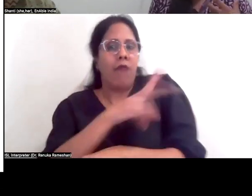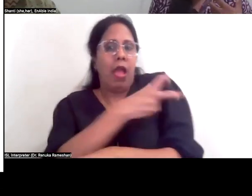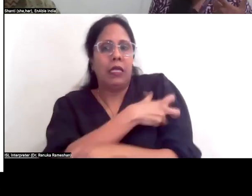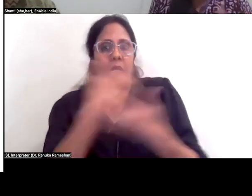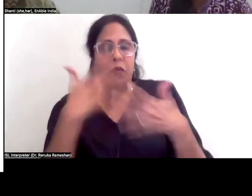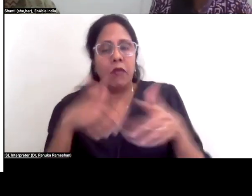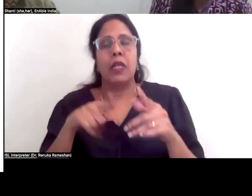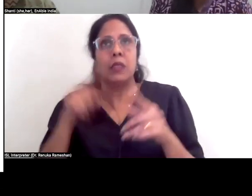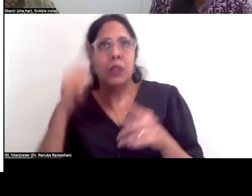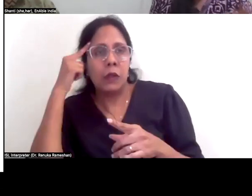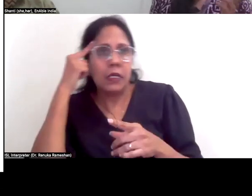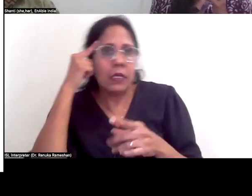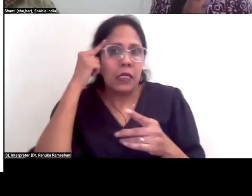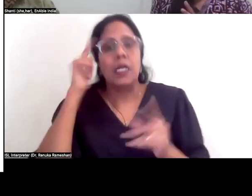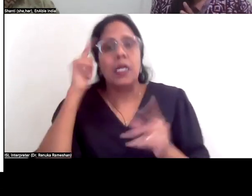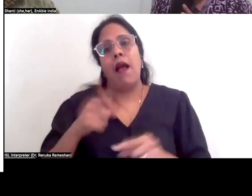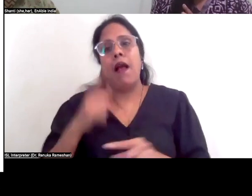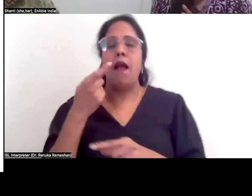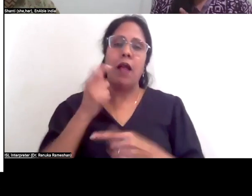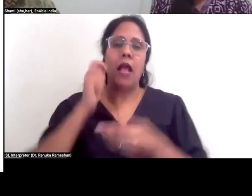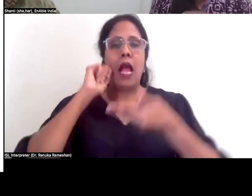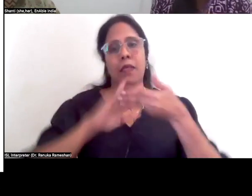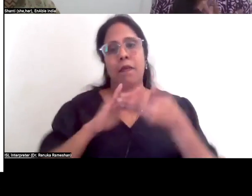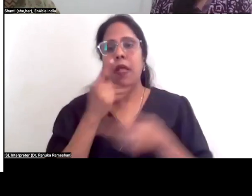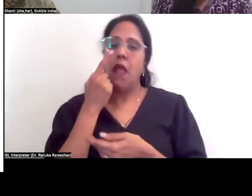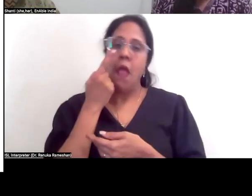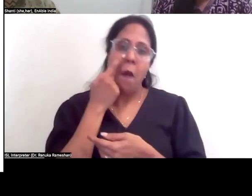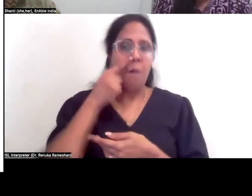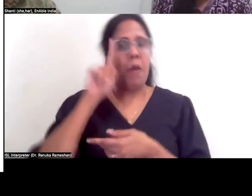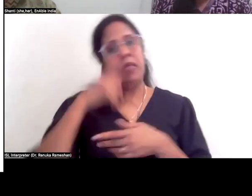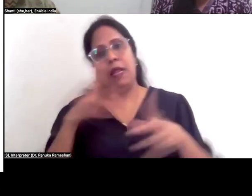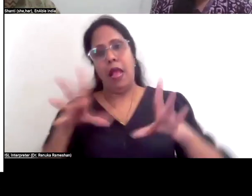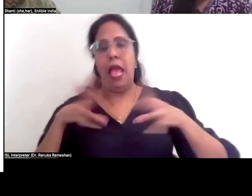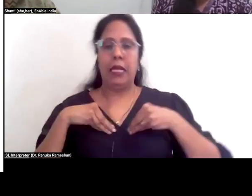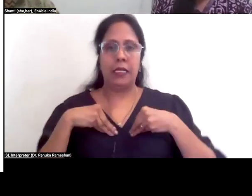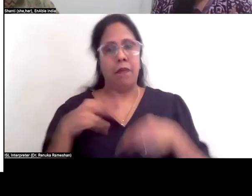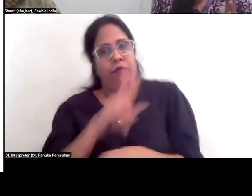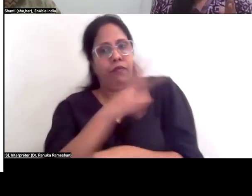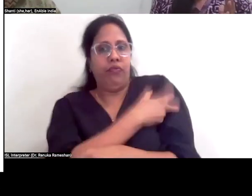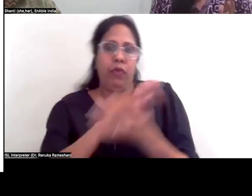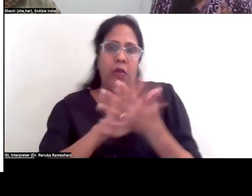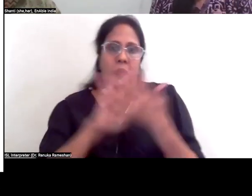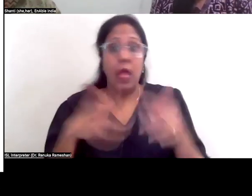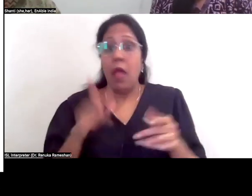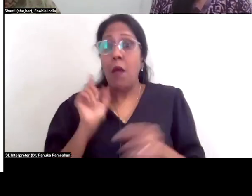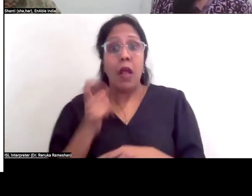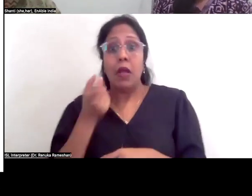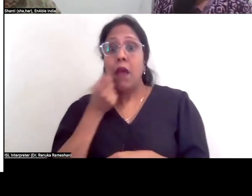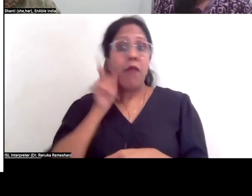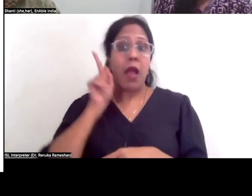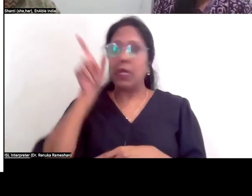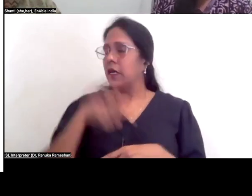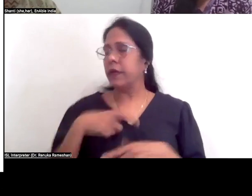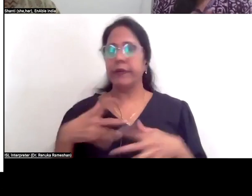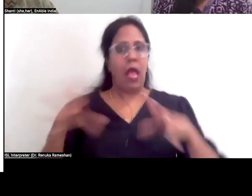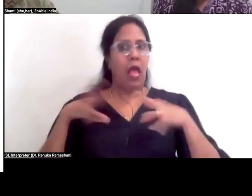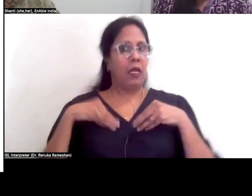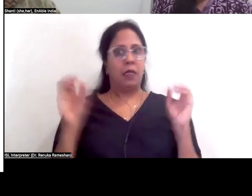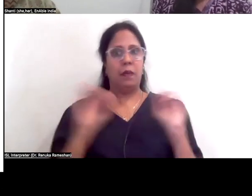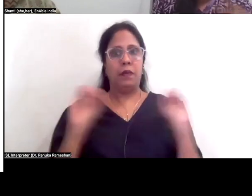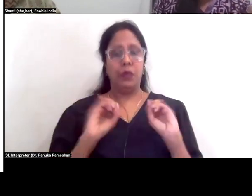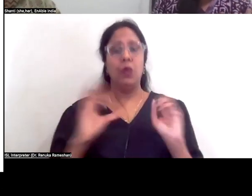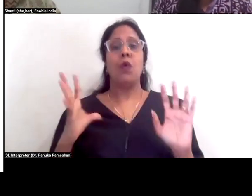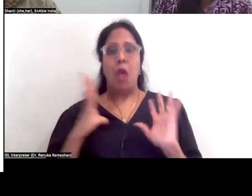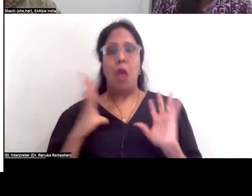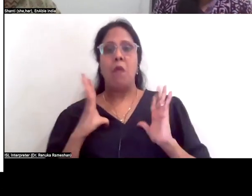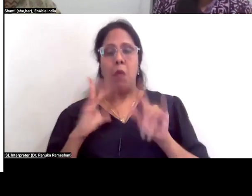took the vaccine, whereas my father-in-law still did not take it up. So he said, okay, maybe I will wait for some more time. But he did not